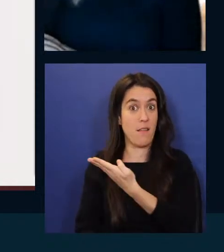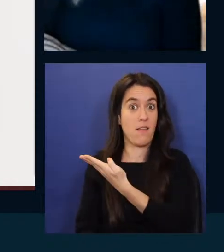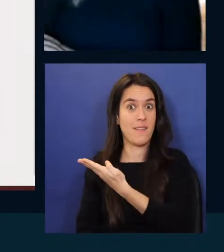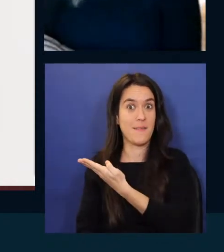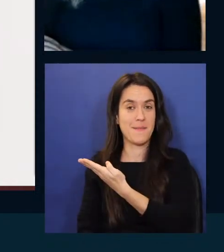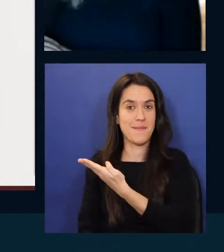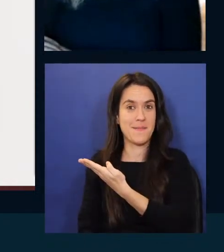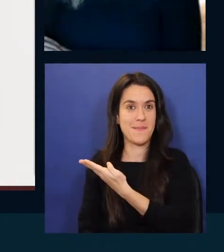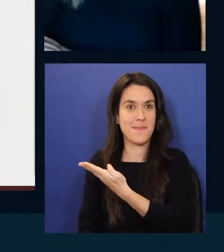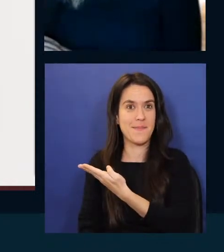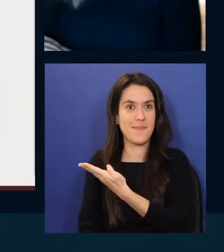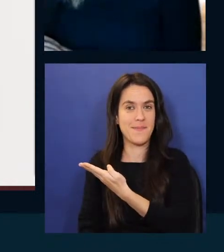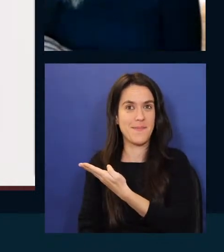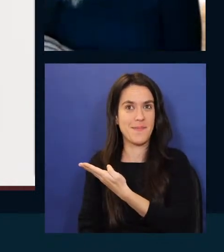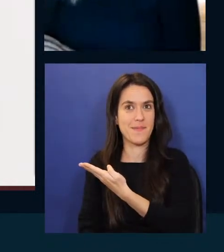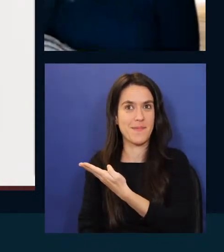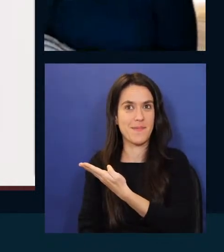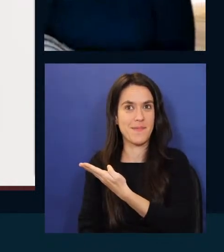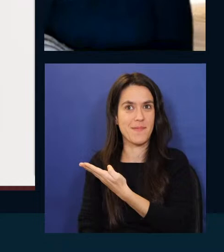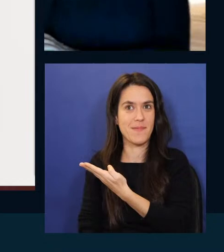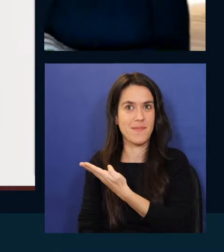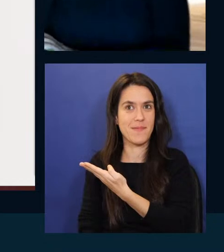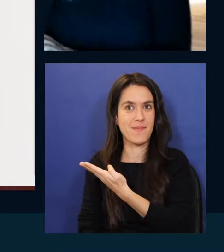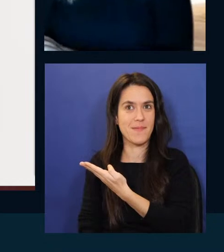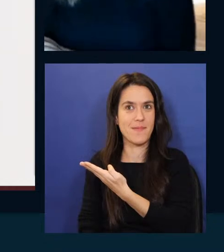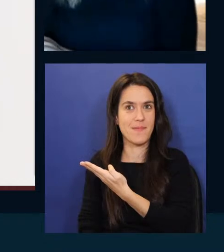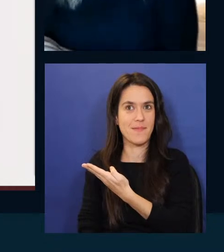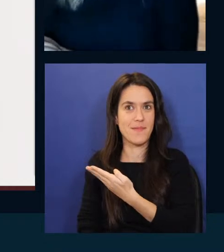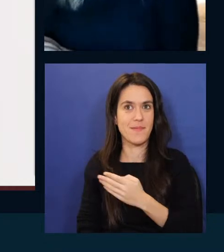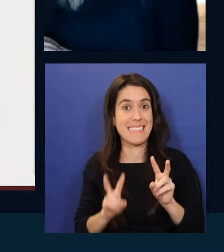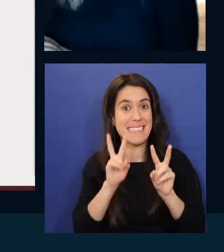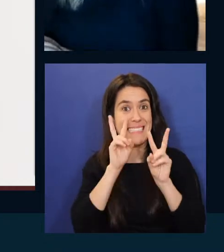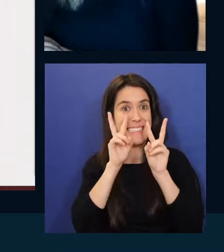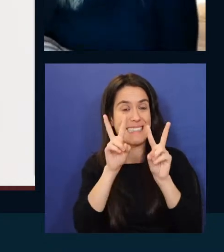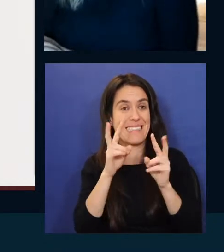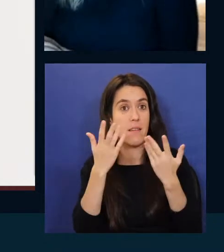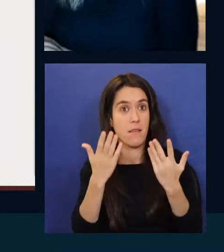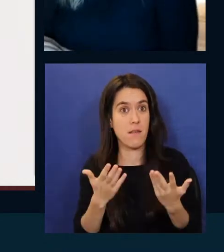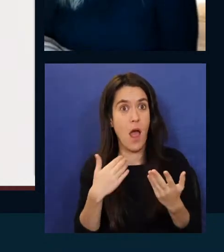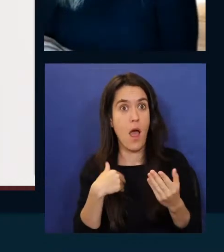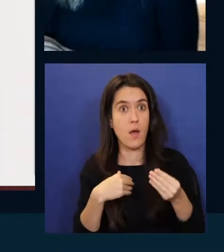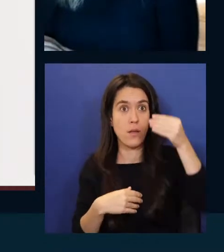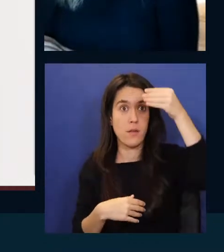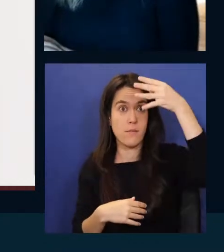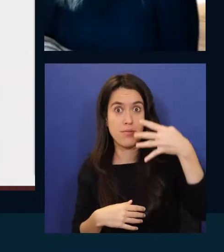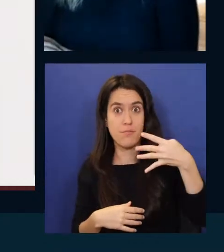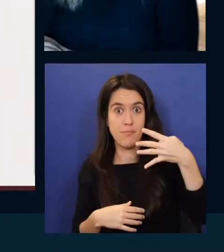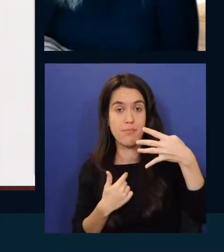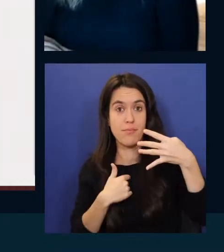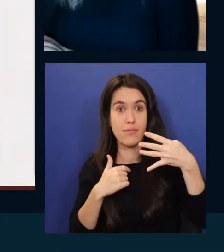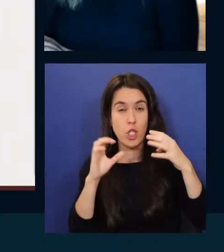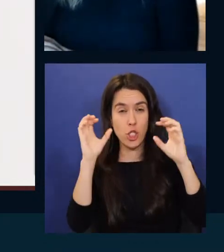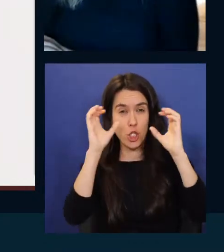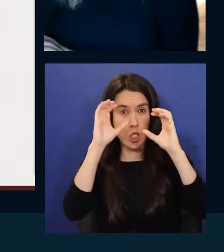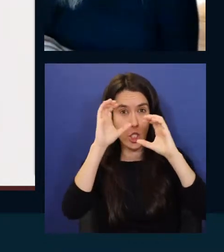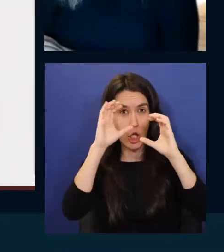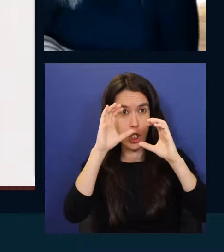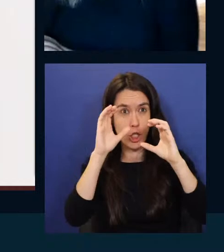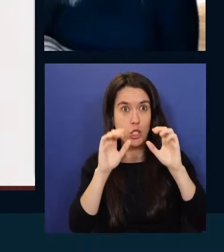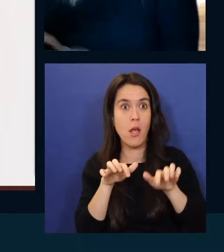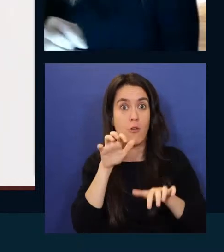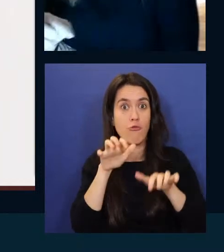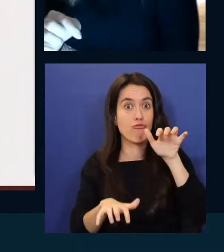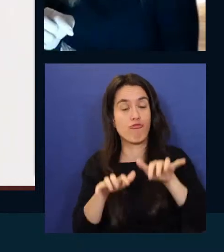closely now, you can go up to the ribbon there in the search field, and then you can just